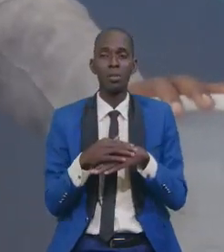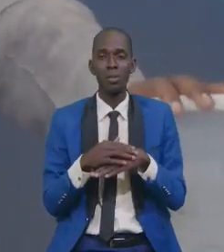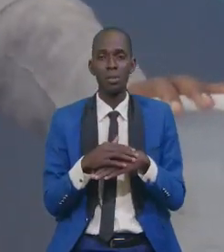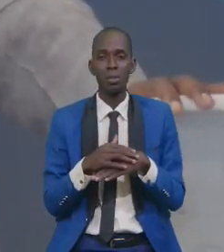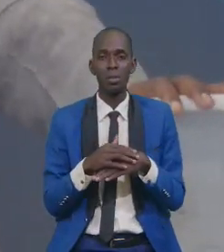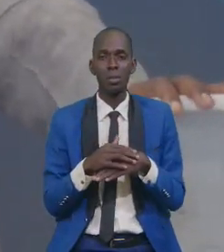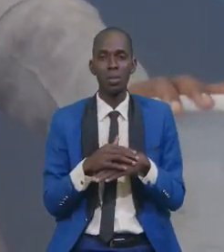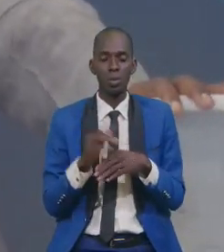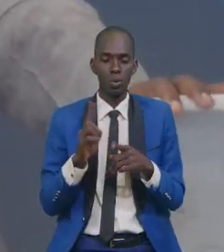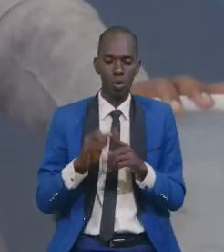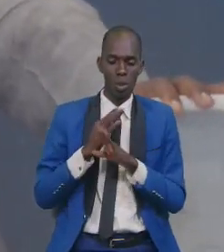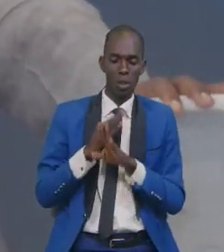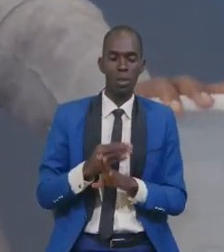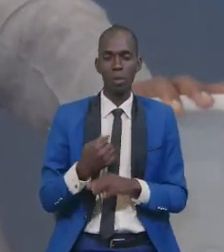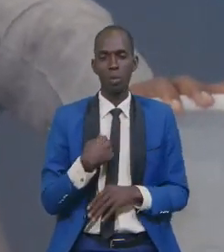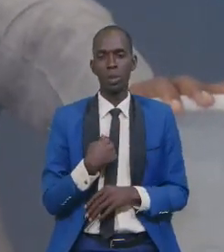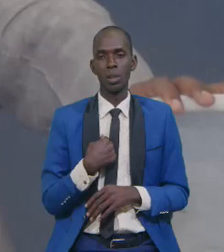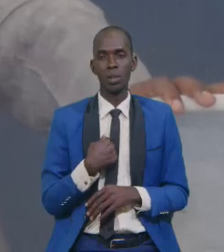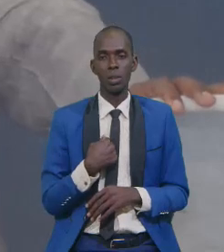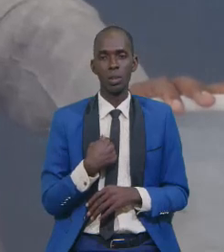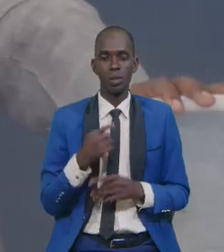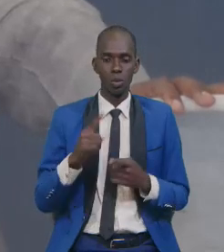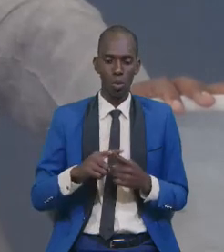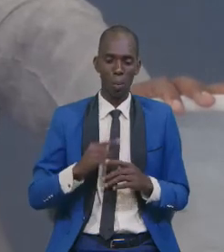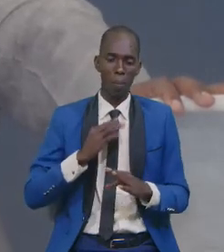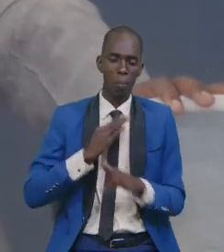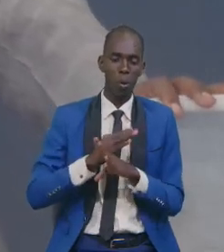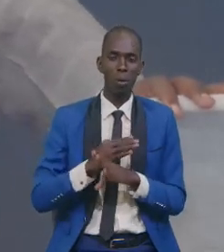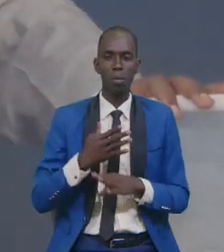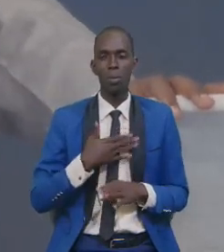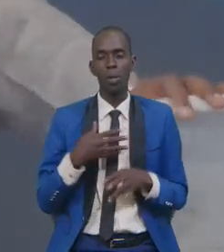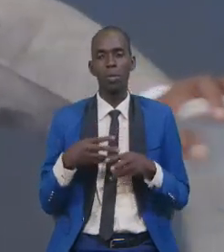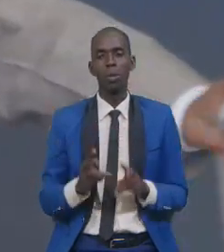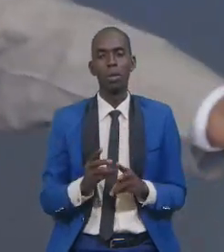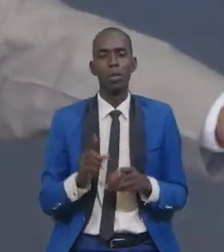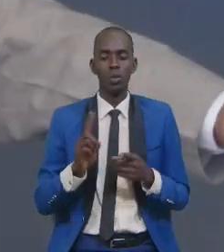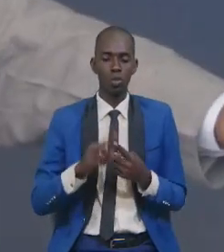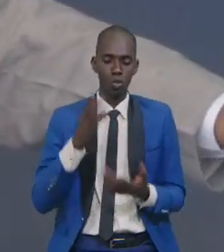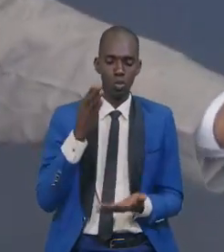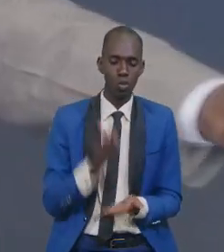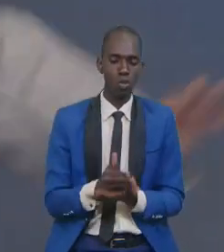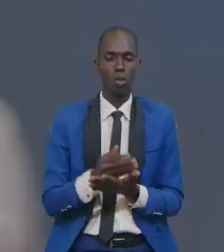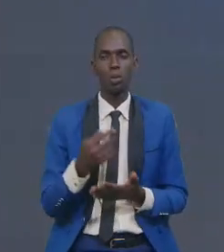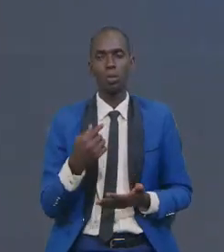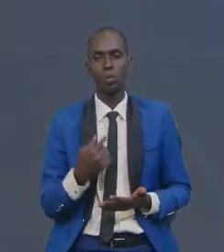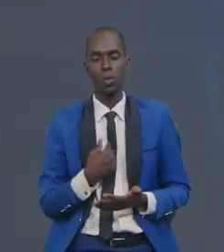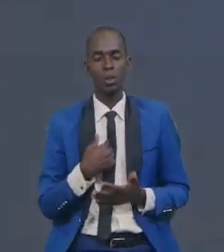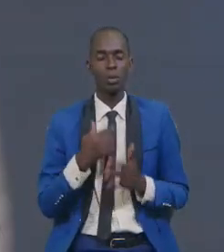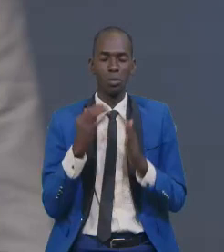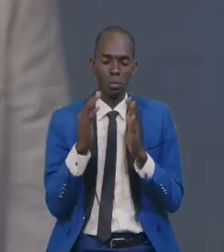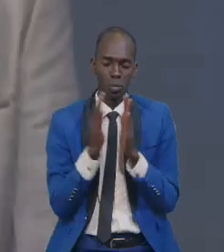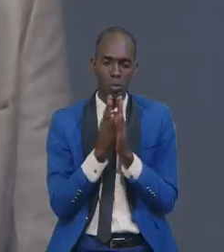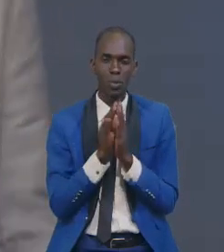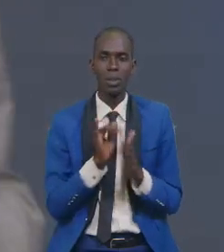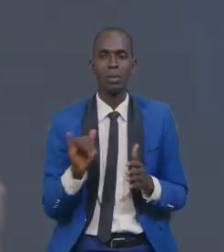to hinder me, to block my way, to stop me praying.